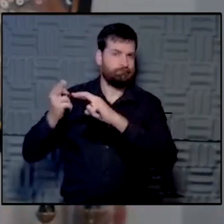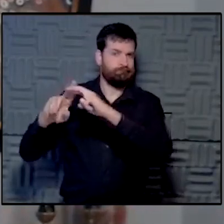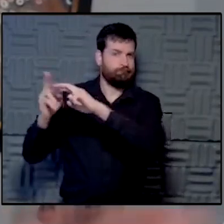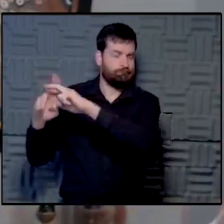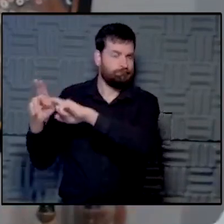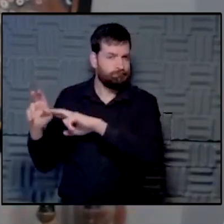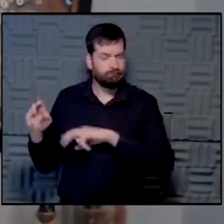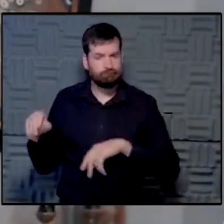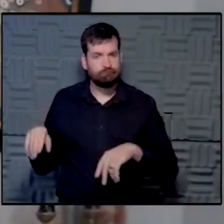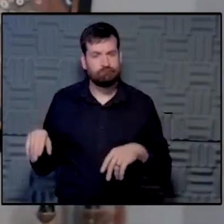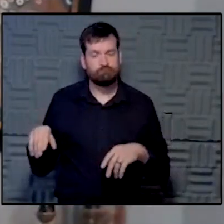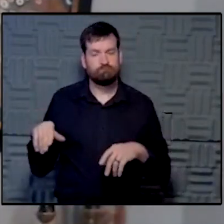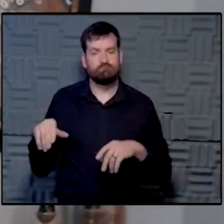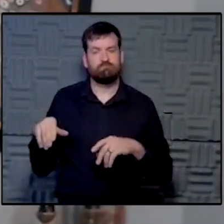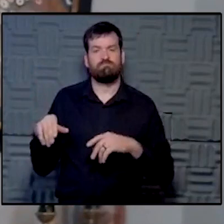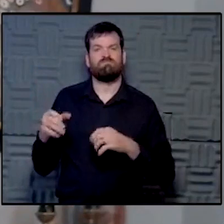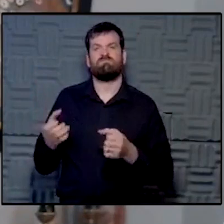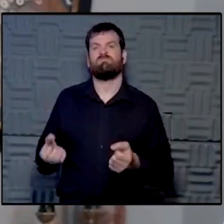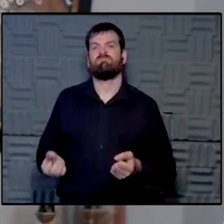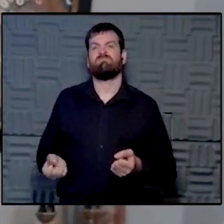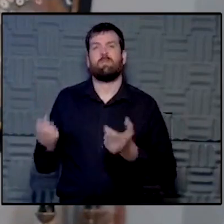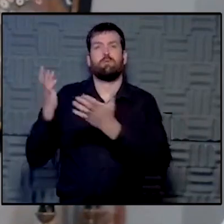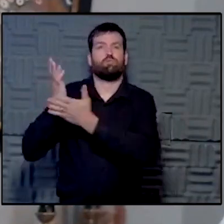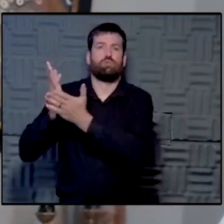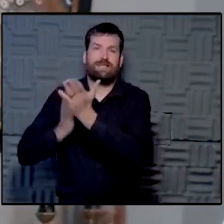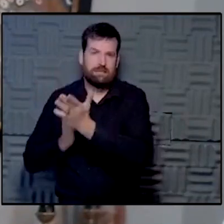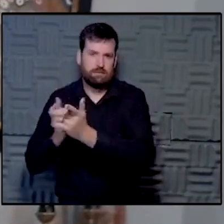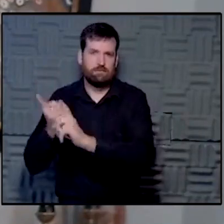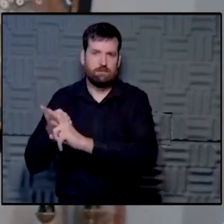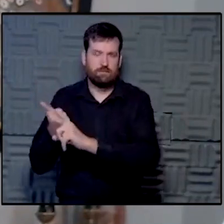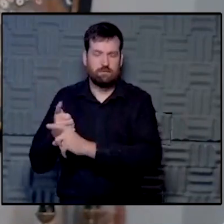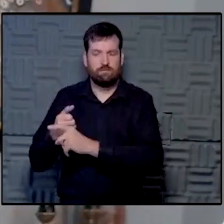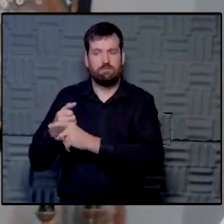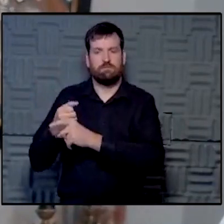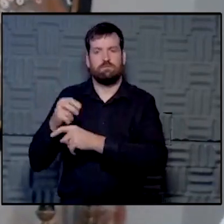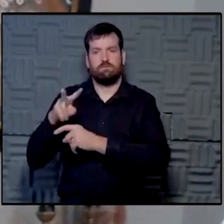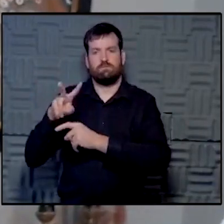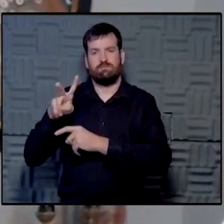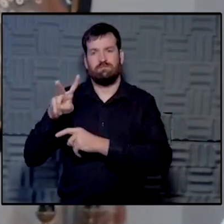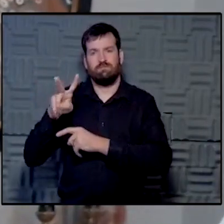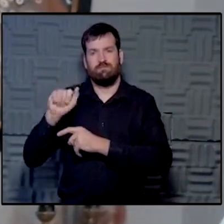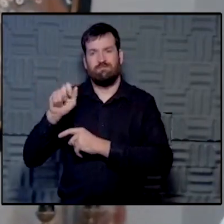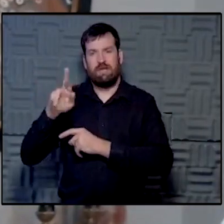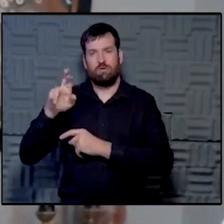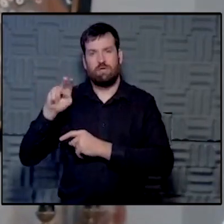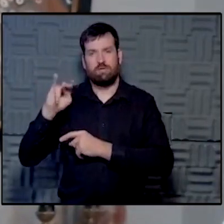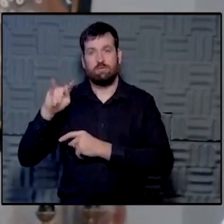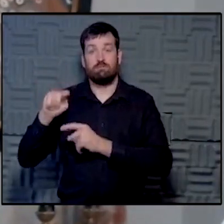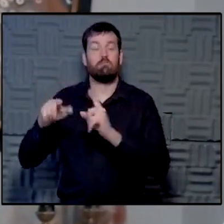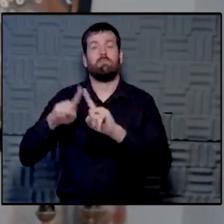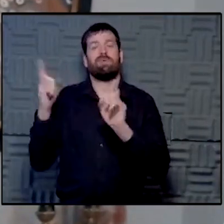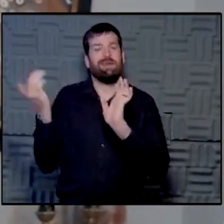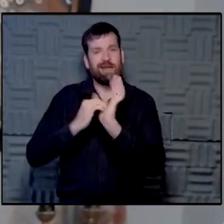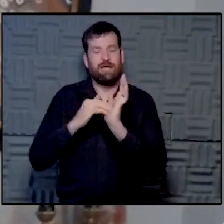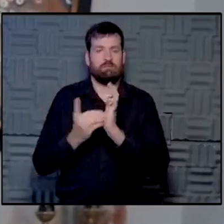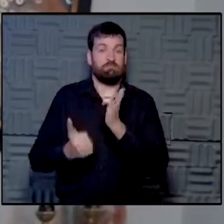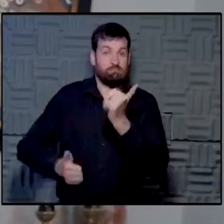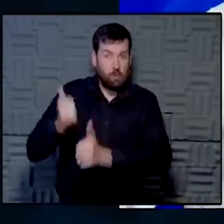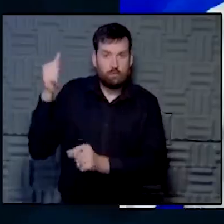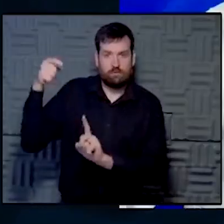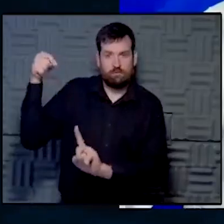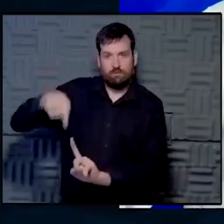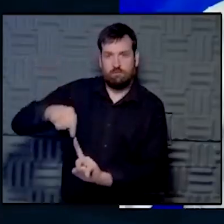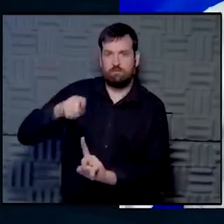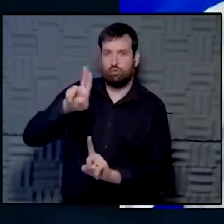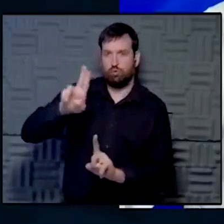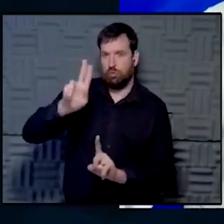how big the wedge of the pie is that is the variants, but it's the same mix. It's mostly the UK variant.